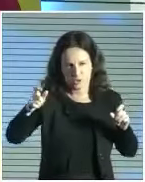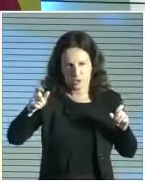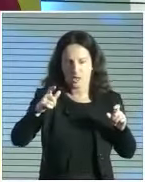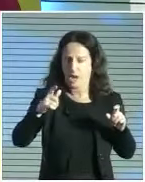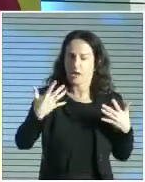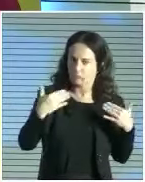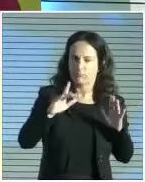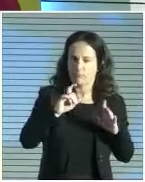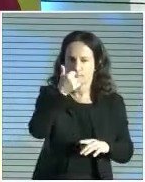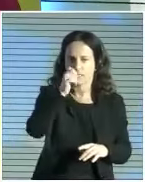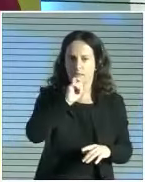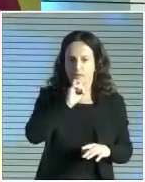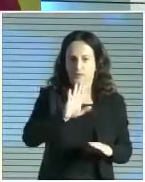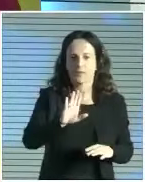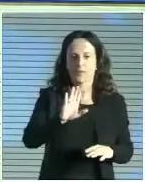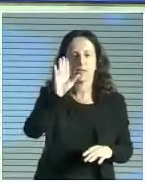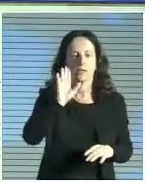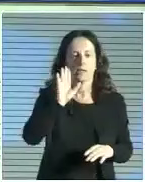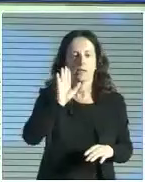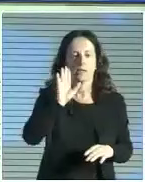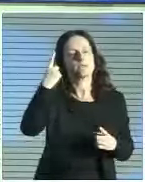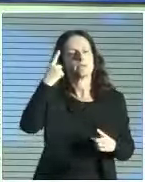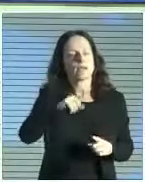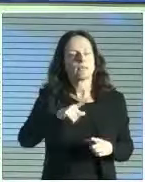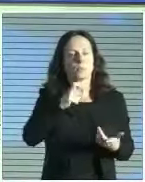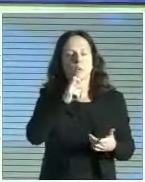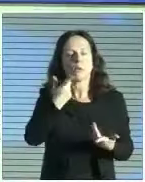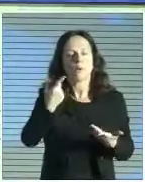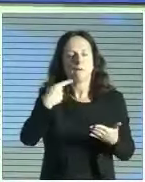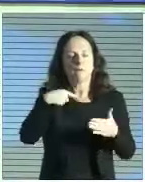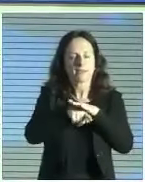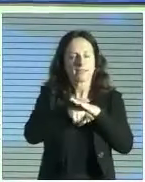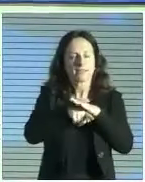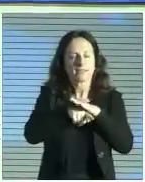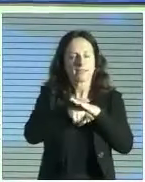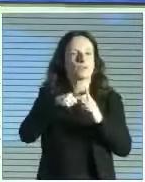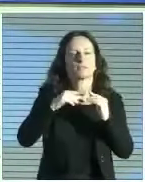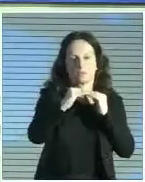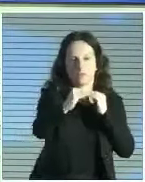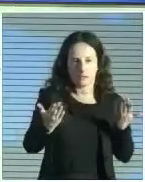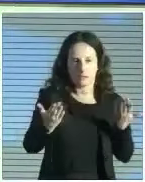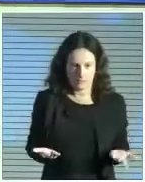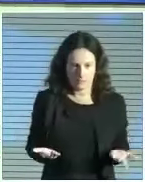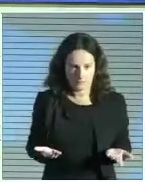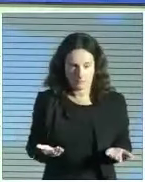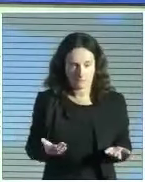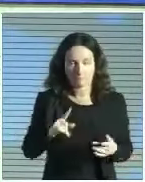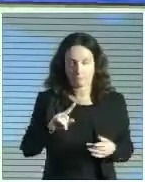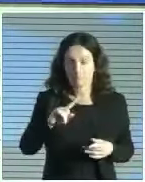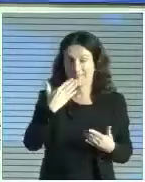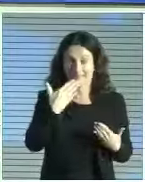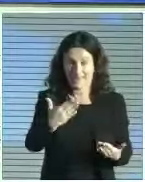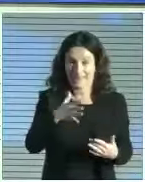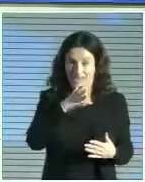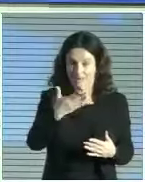governance? So I'm just going to so first of all, thank you for inviting me. I'm glad Ellen suggested me, and thank you for inviting